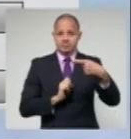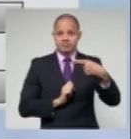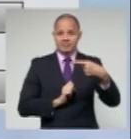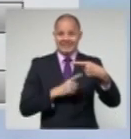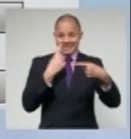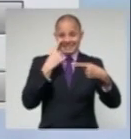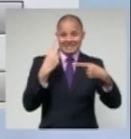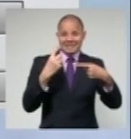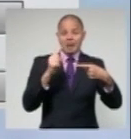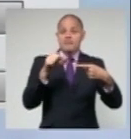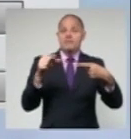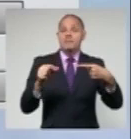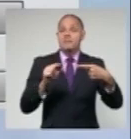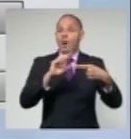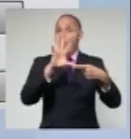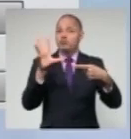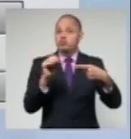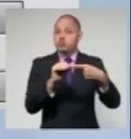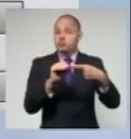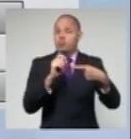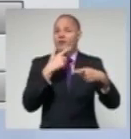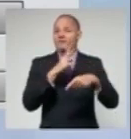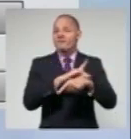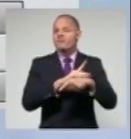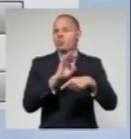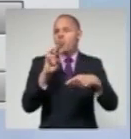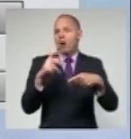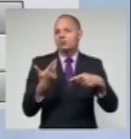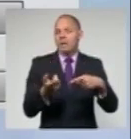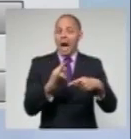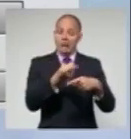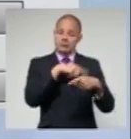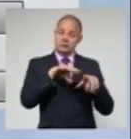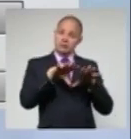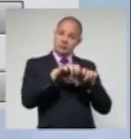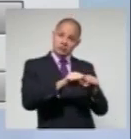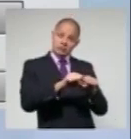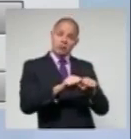be present in 185 countries.